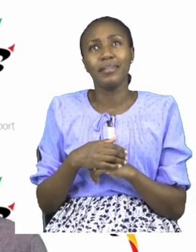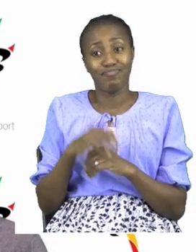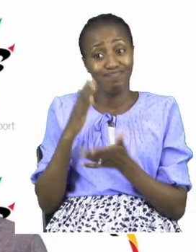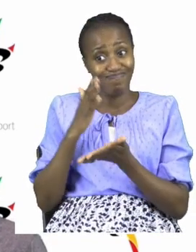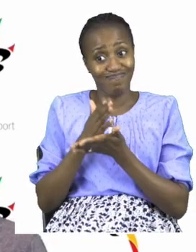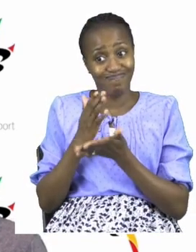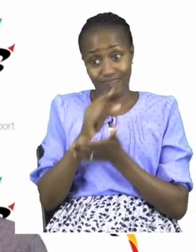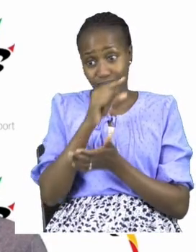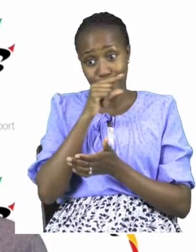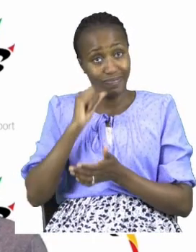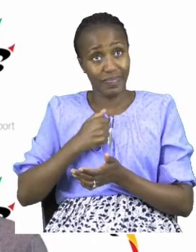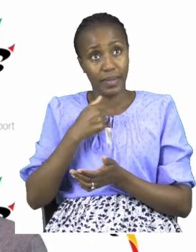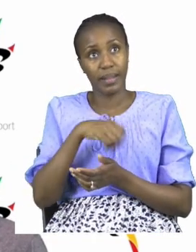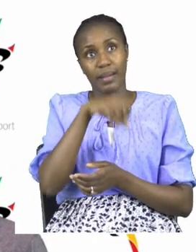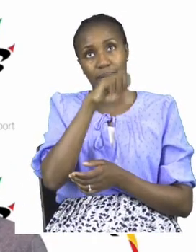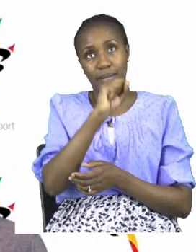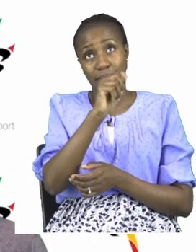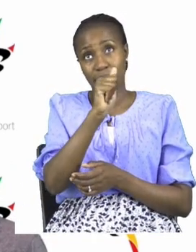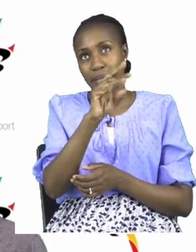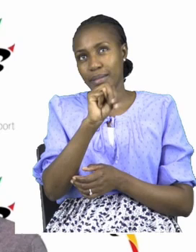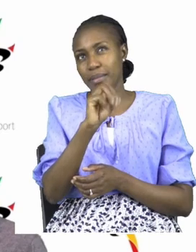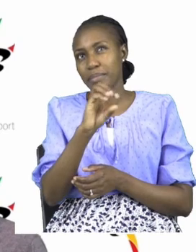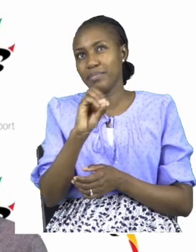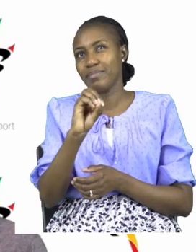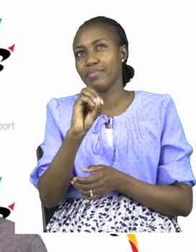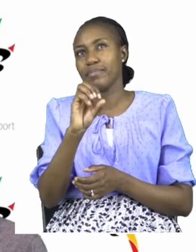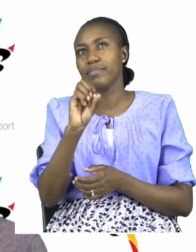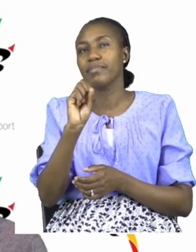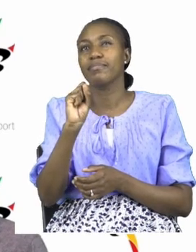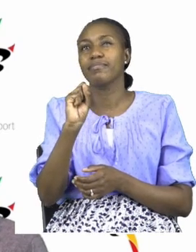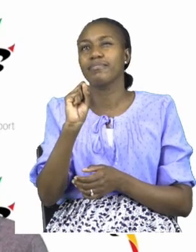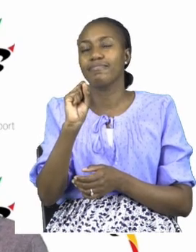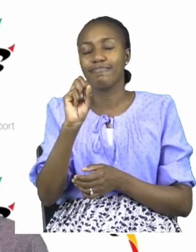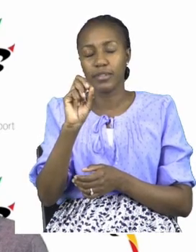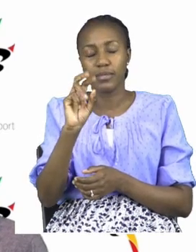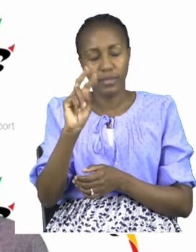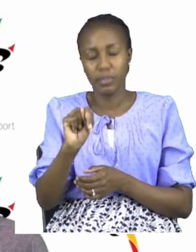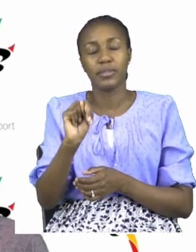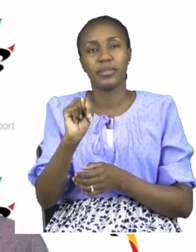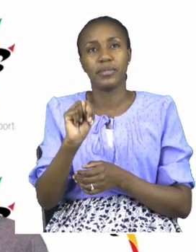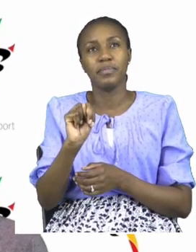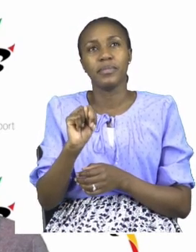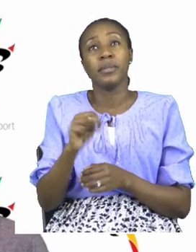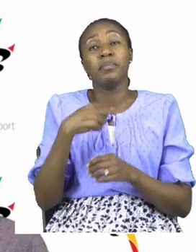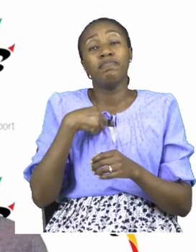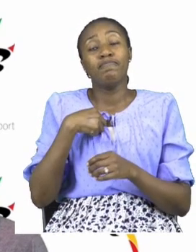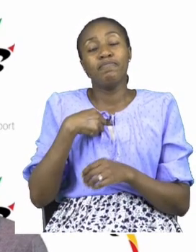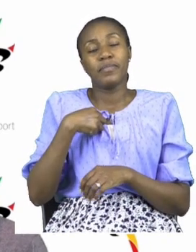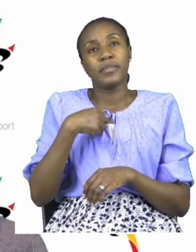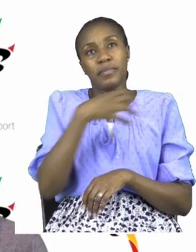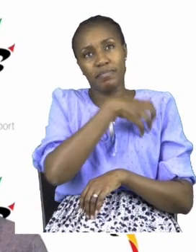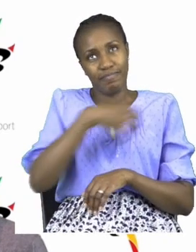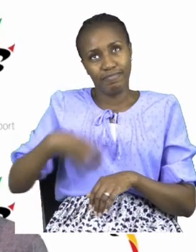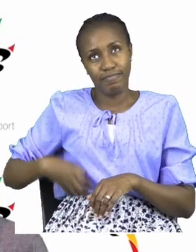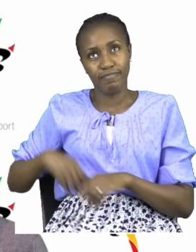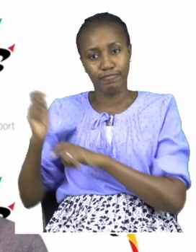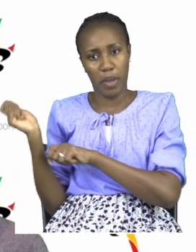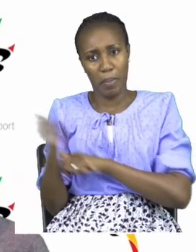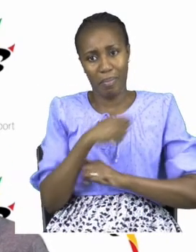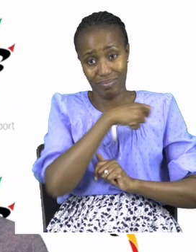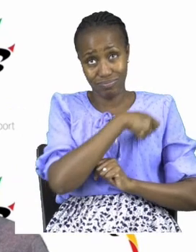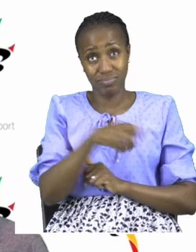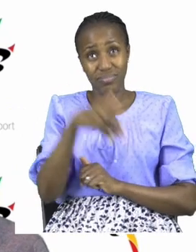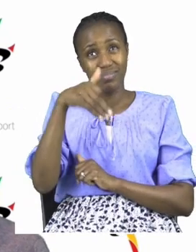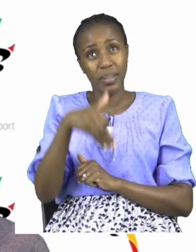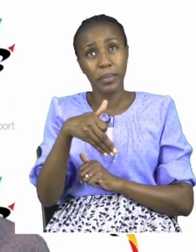name is Samson Kaulinge. I'm the president of Namibia Tennis Association. So perhaps you can maybe just give us a